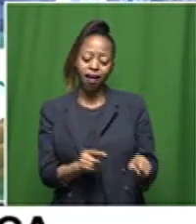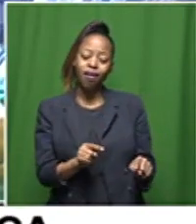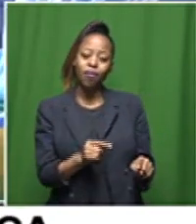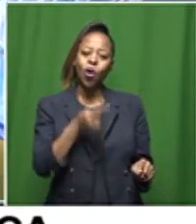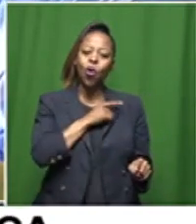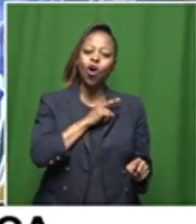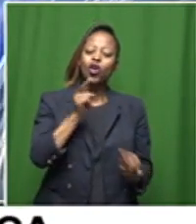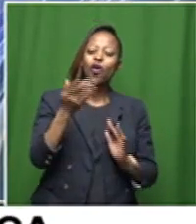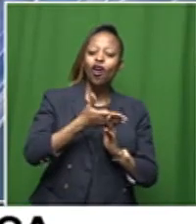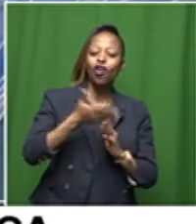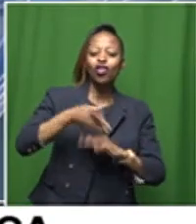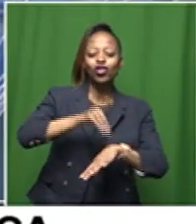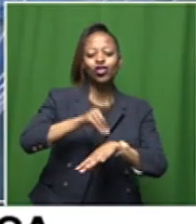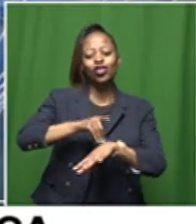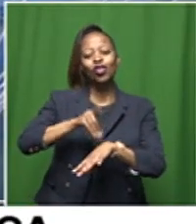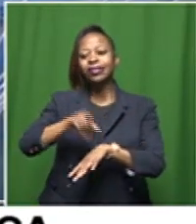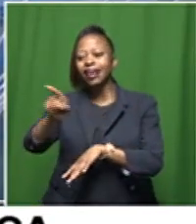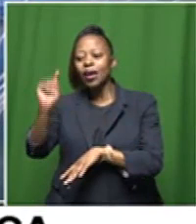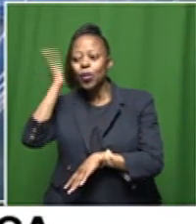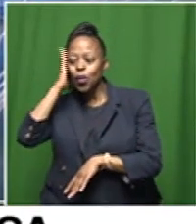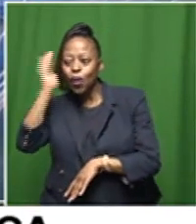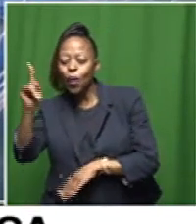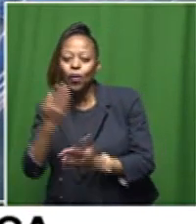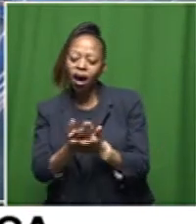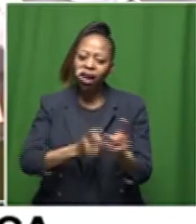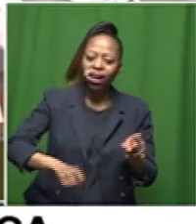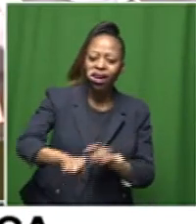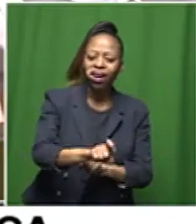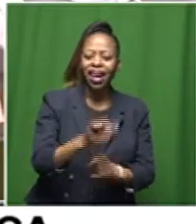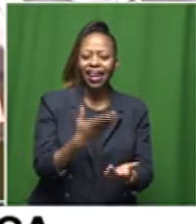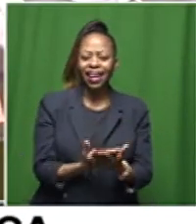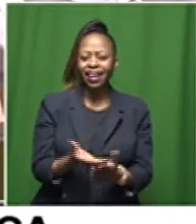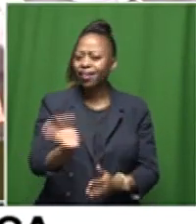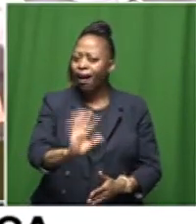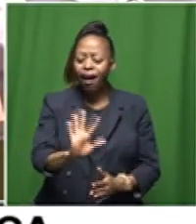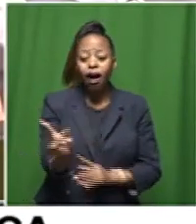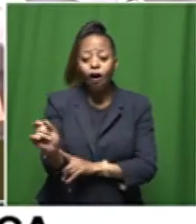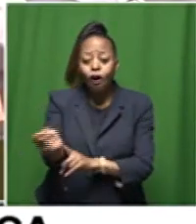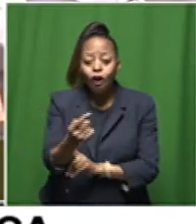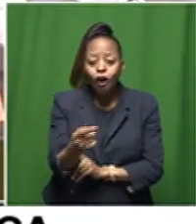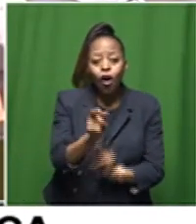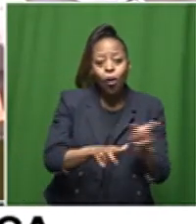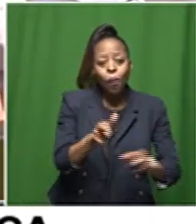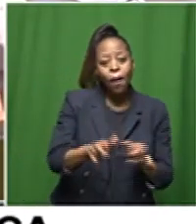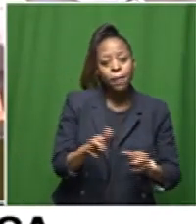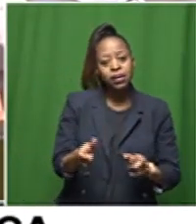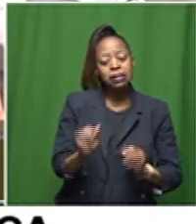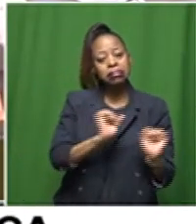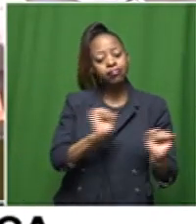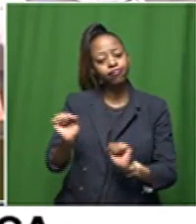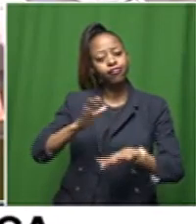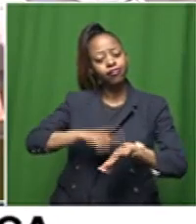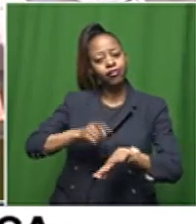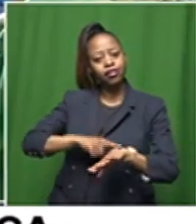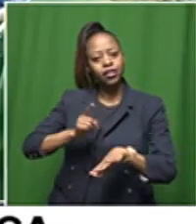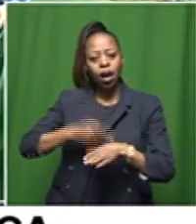you have access to Dr. Ramathuba, then you must jump the queue, so that everybody, when it's their right